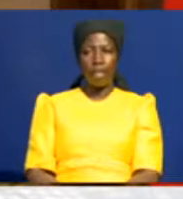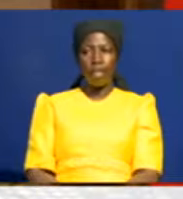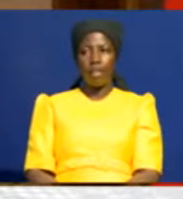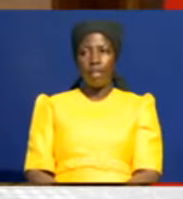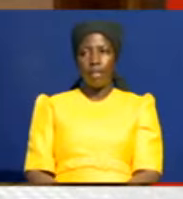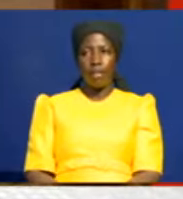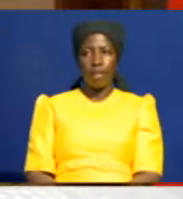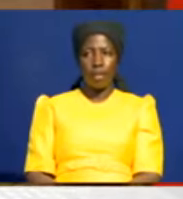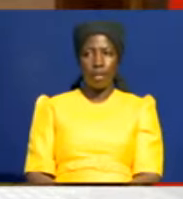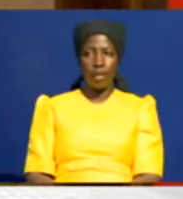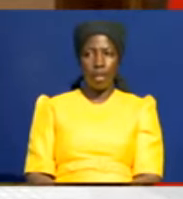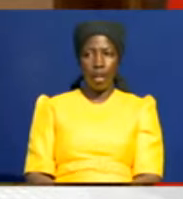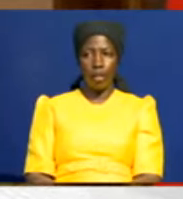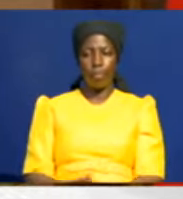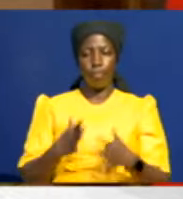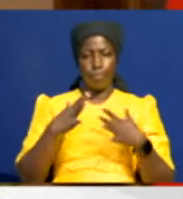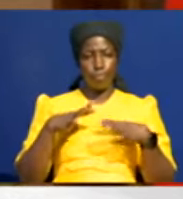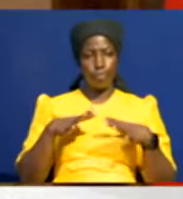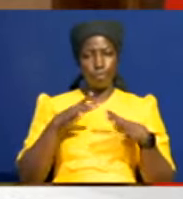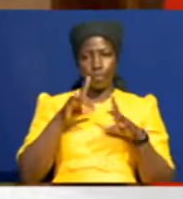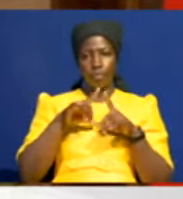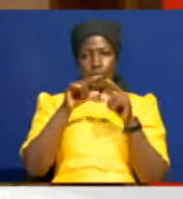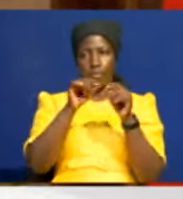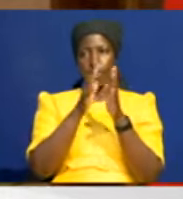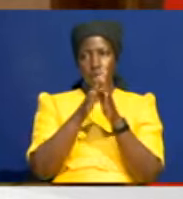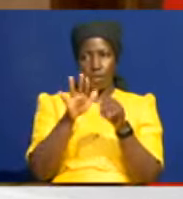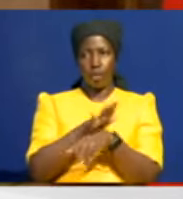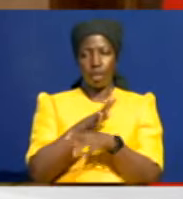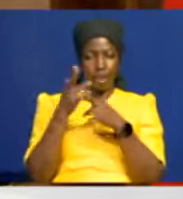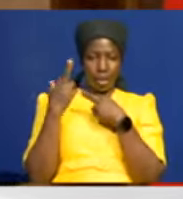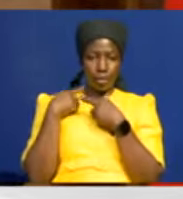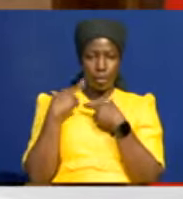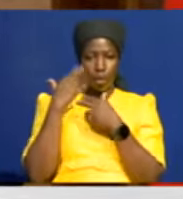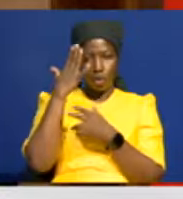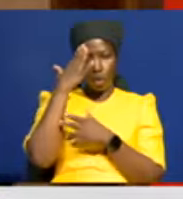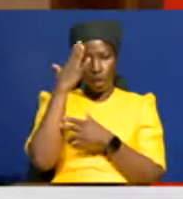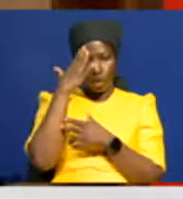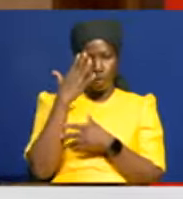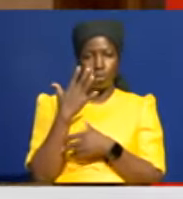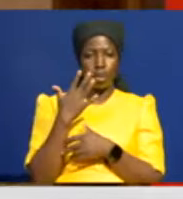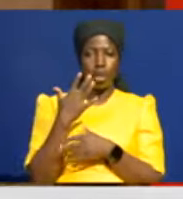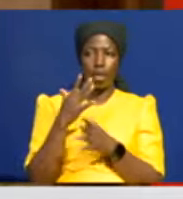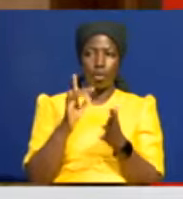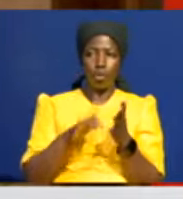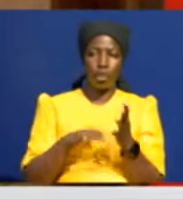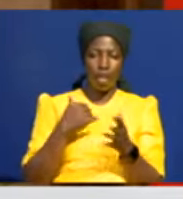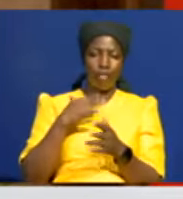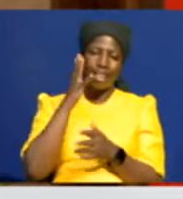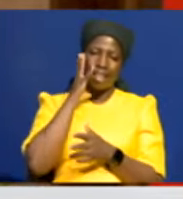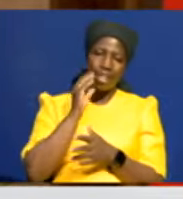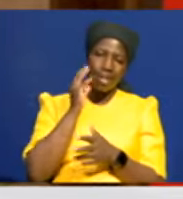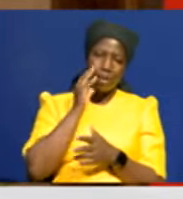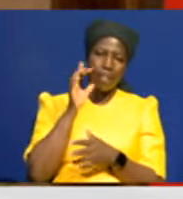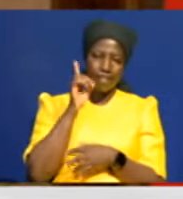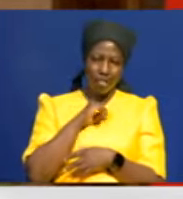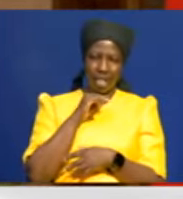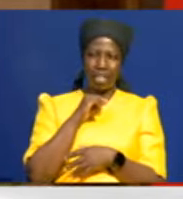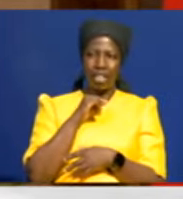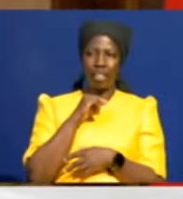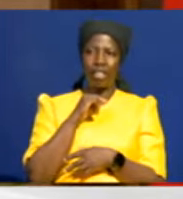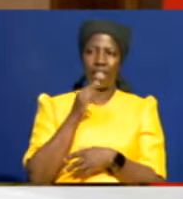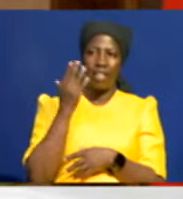are saying these words with full responsibility. We know what Russian imperialism is. We experienced it over